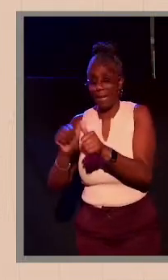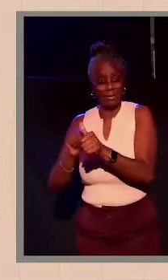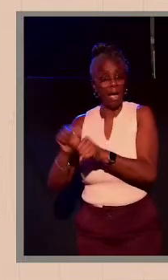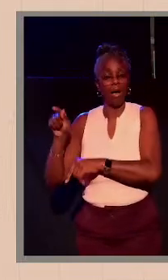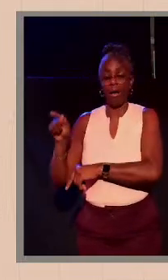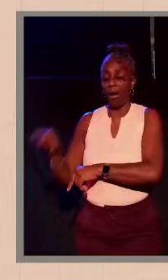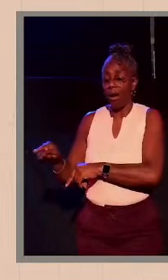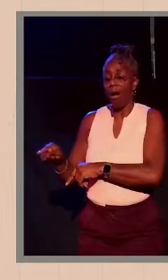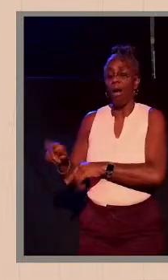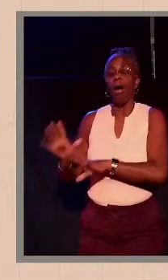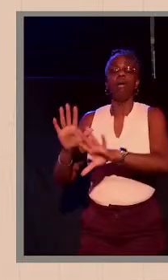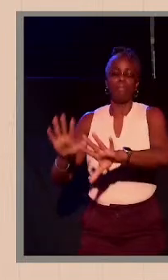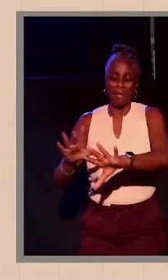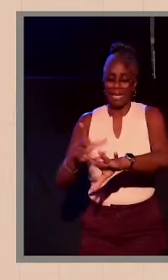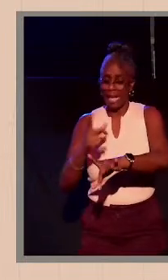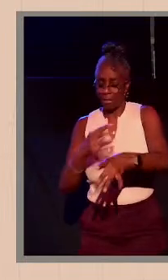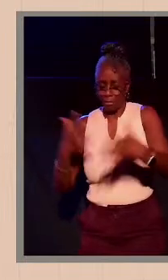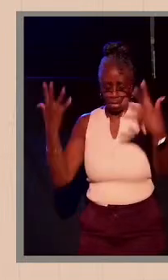these sometimes get confused.